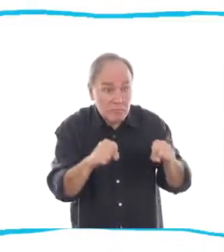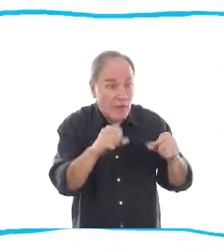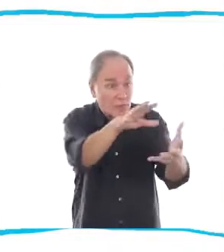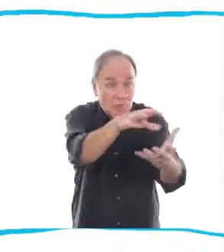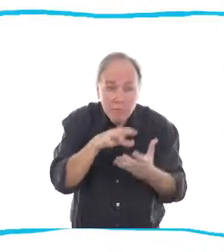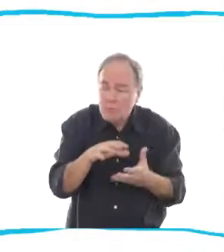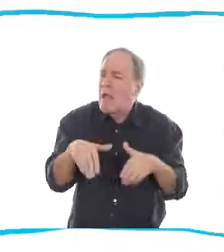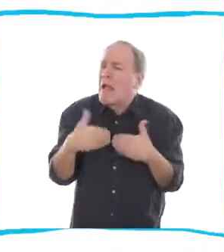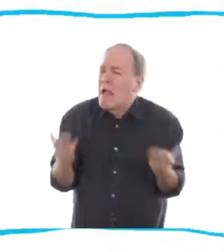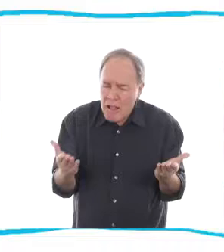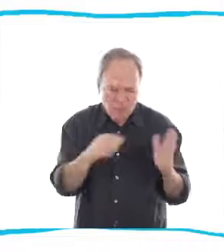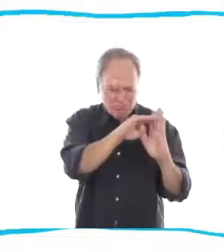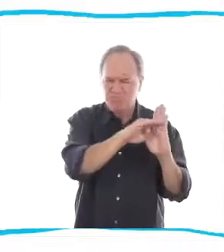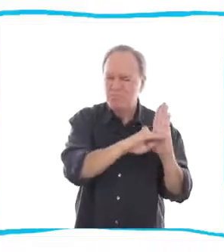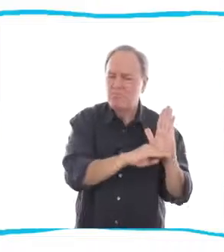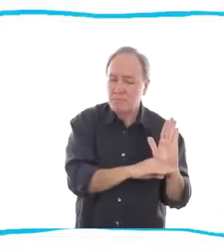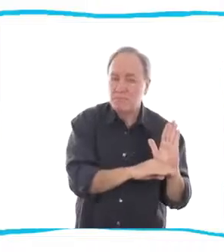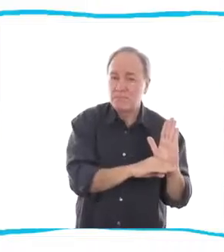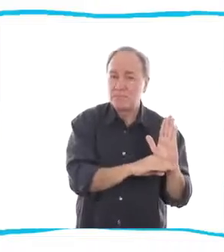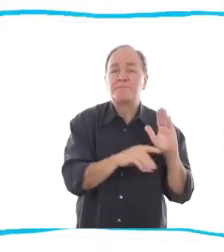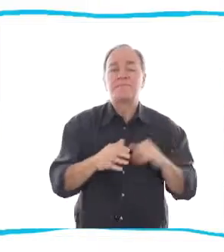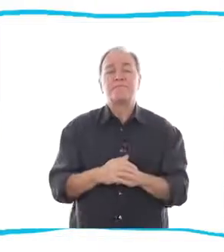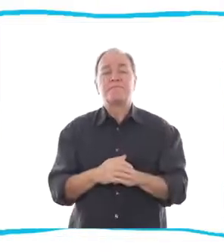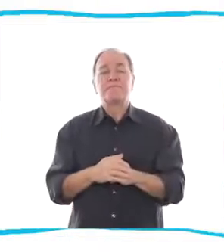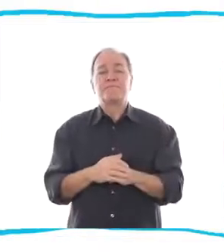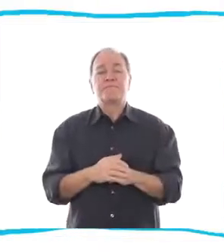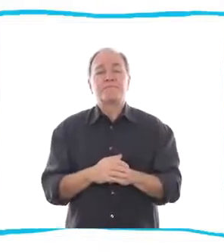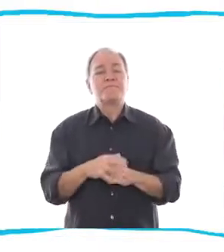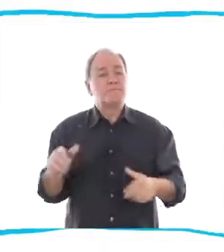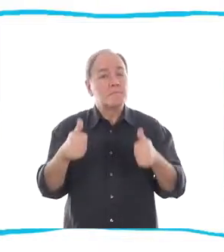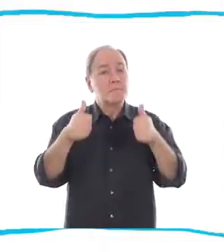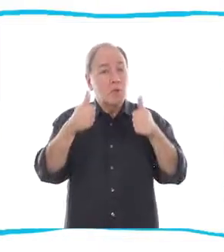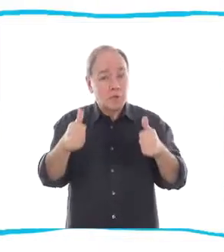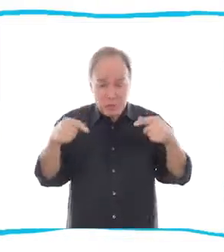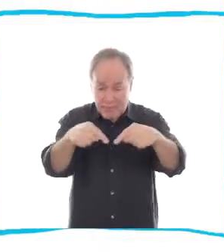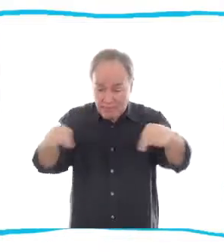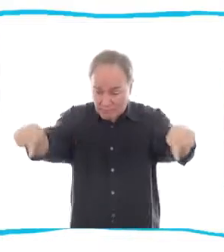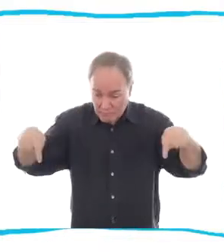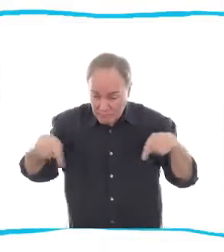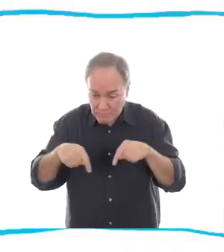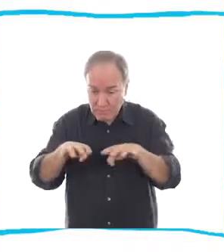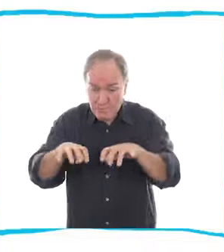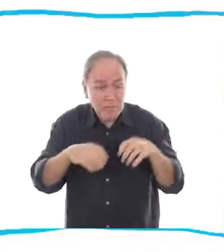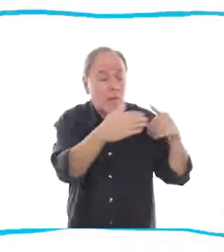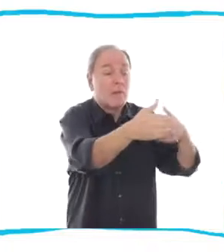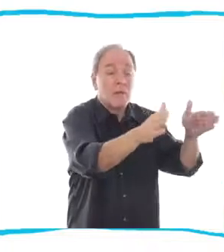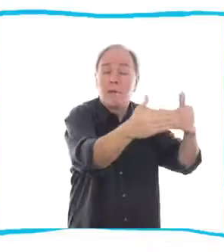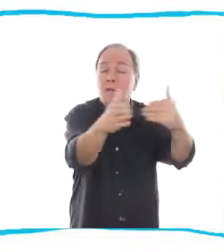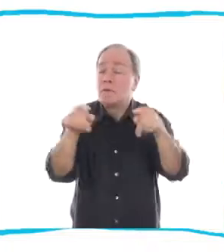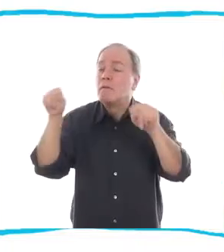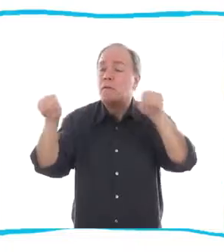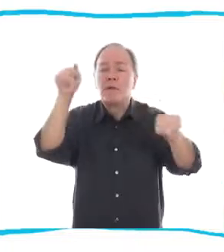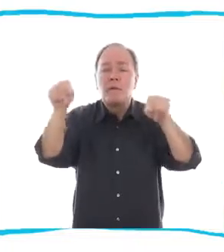assistive devices. In creating accessible routes, it's good to have an accessible map that